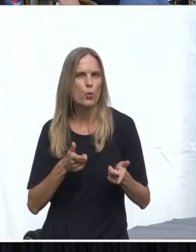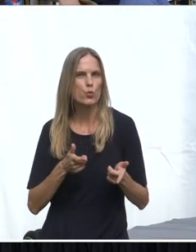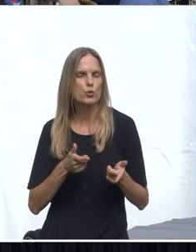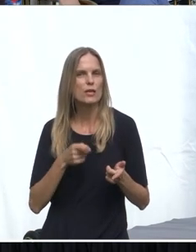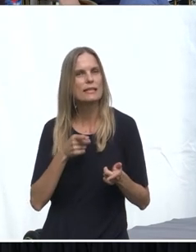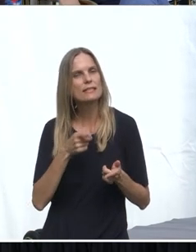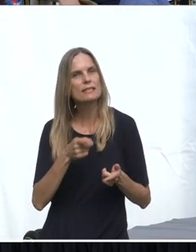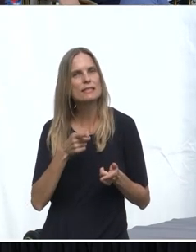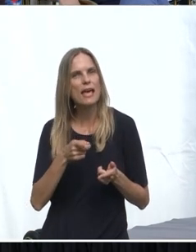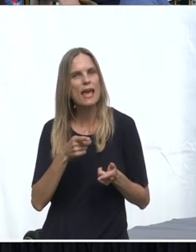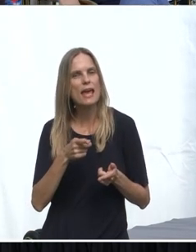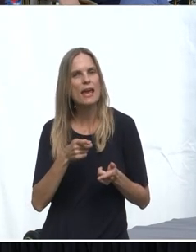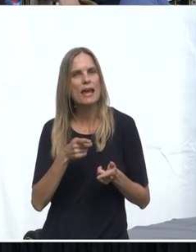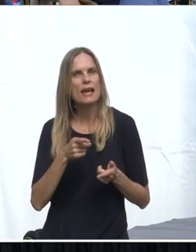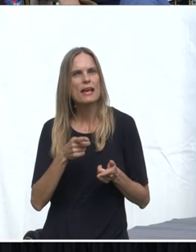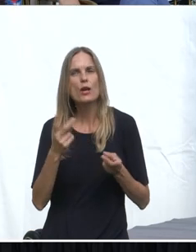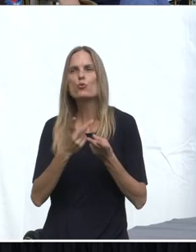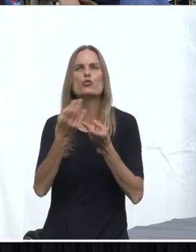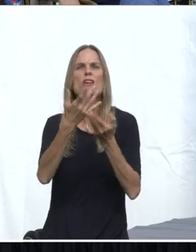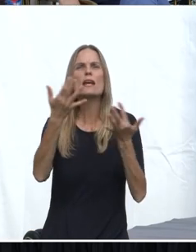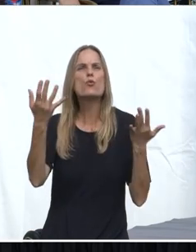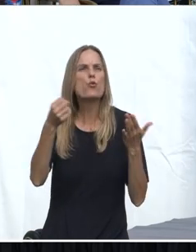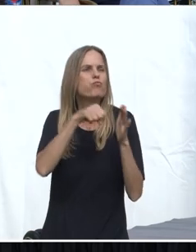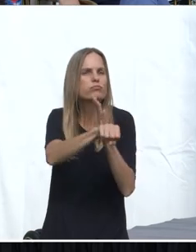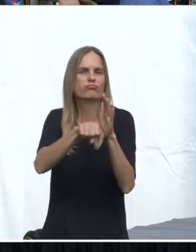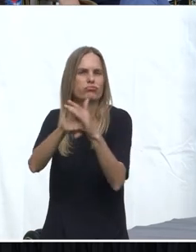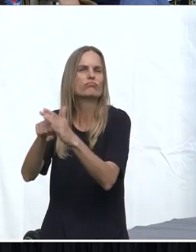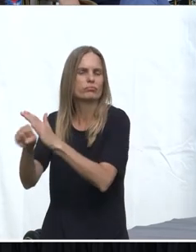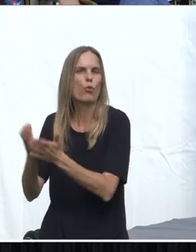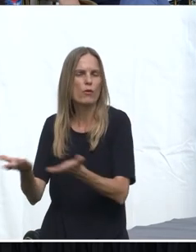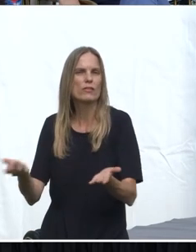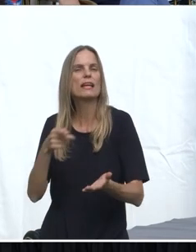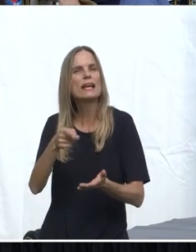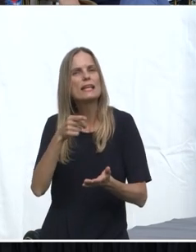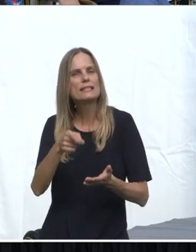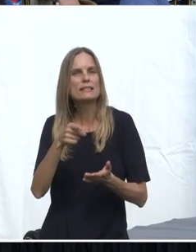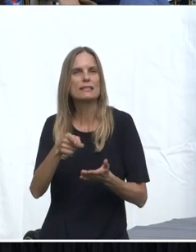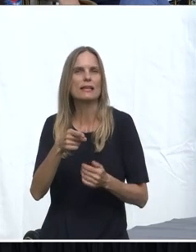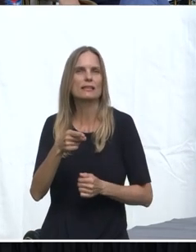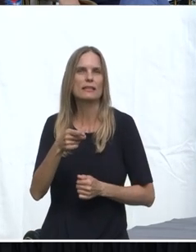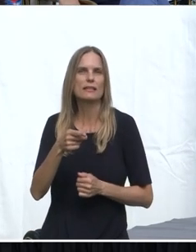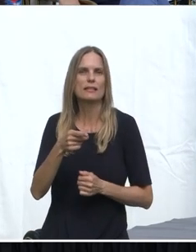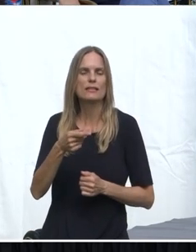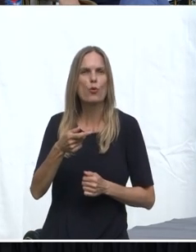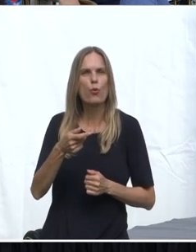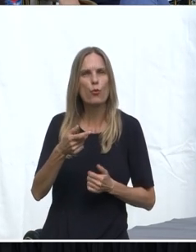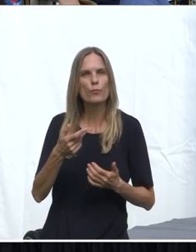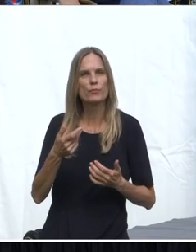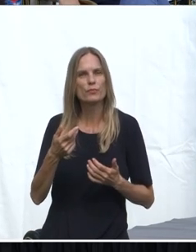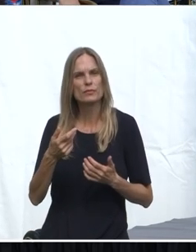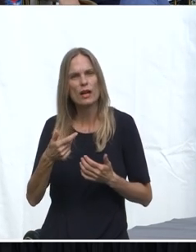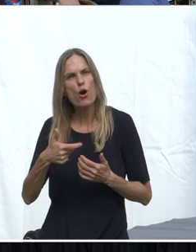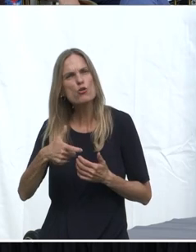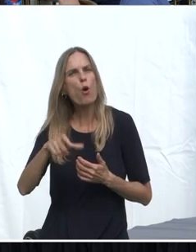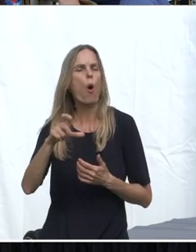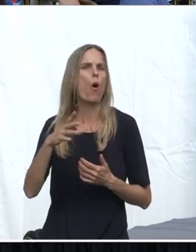How it's being pushed into everything, how it actually translates into most of the expectations that there are towards